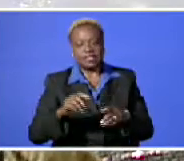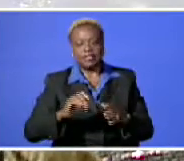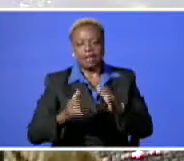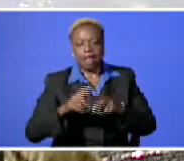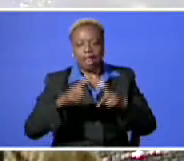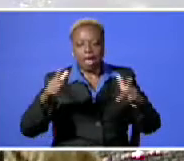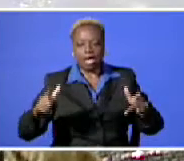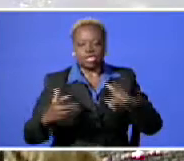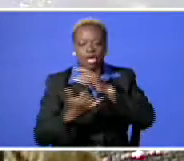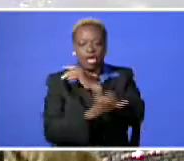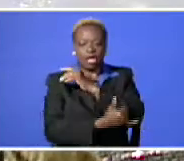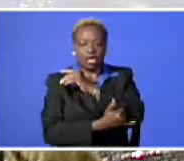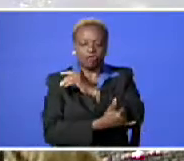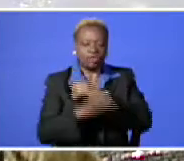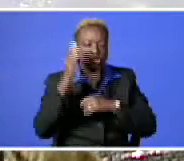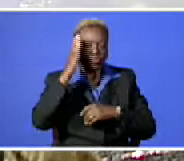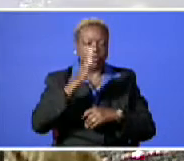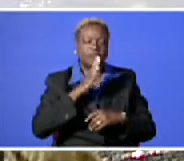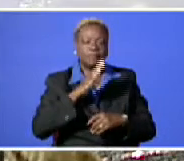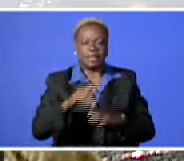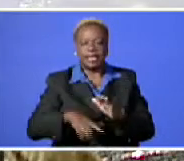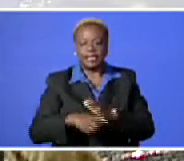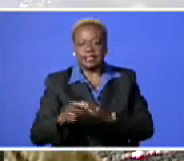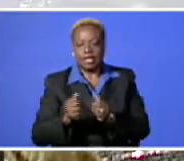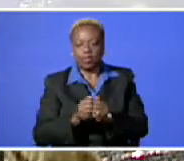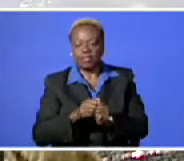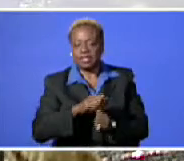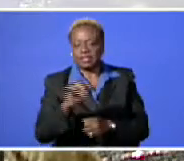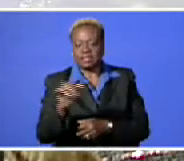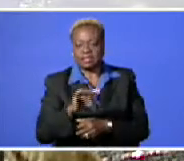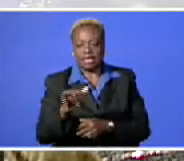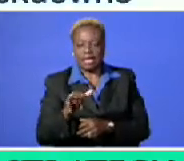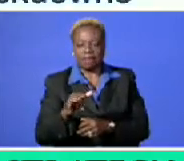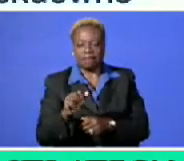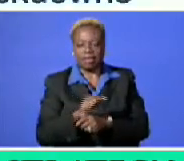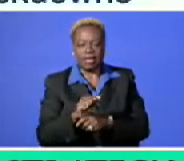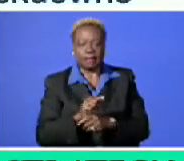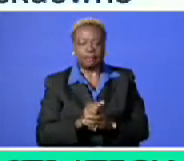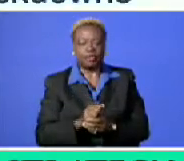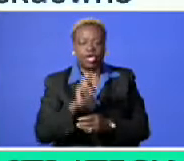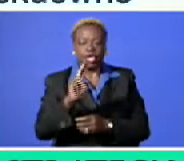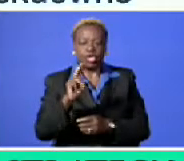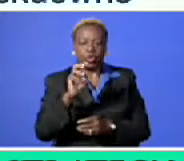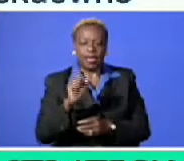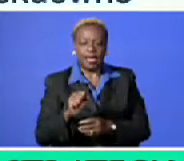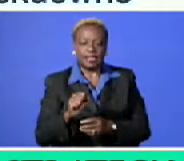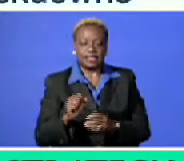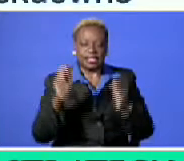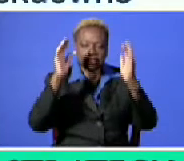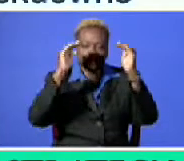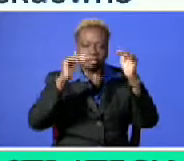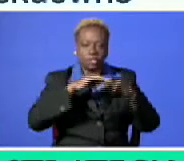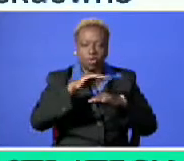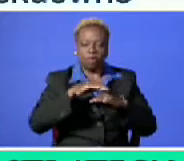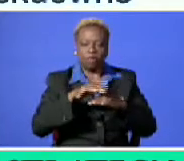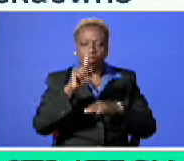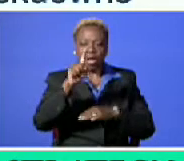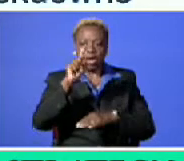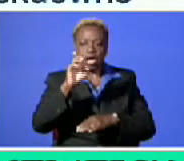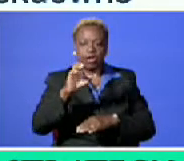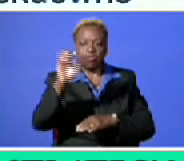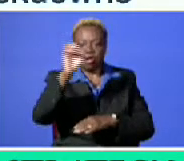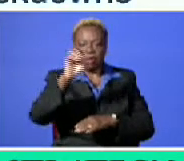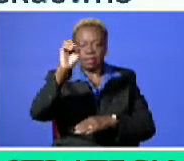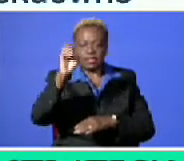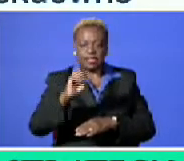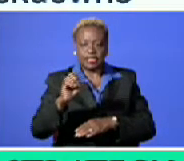countries will be dealing with that state of affairs. The U.S. expects to go over 100% of debt to GDP. We